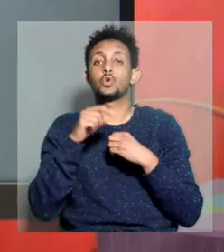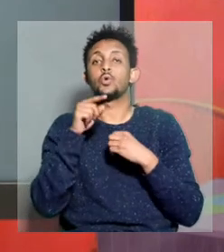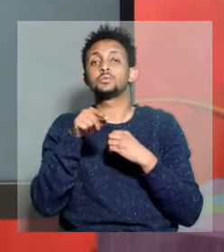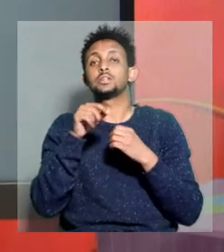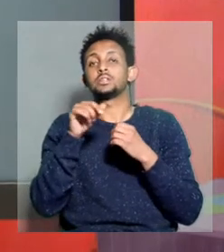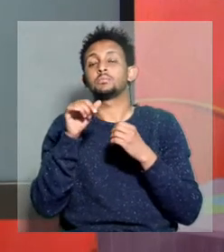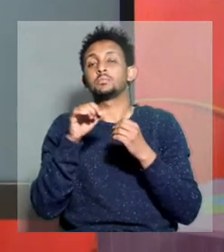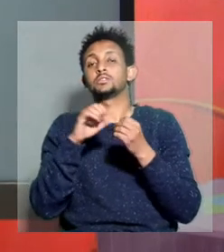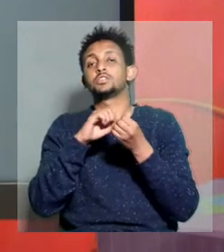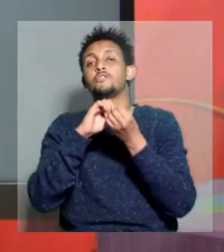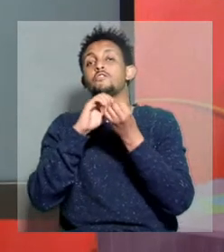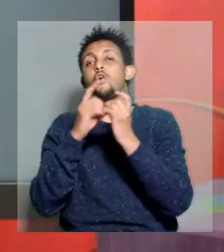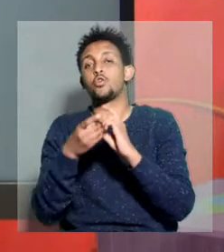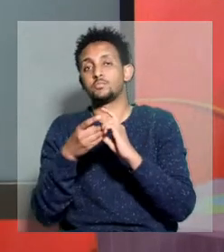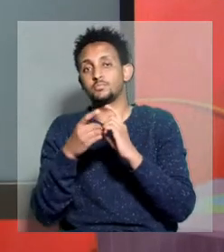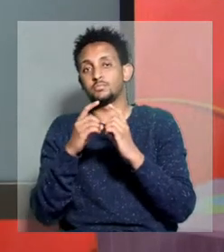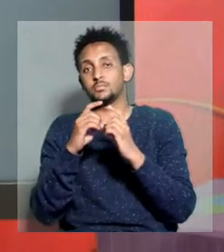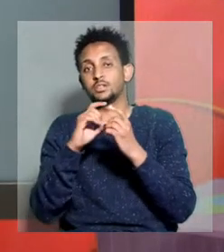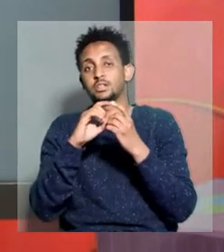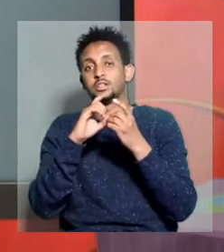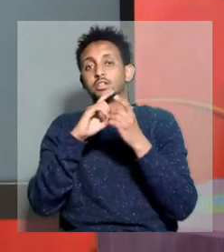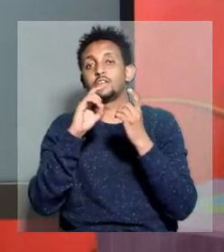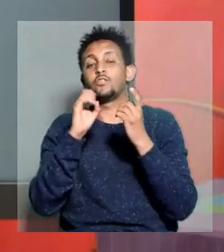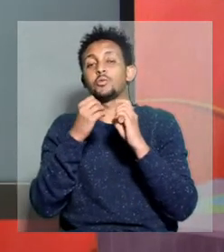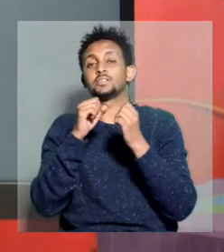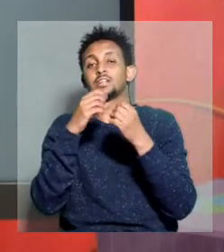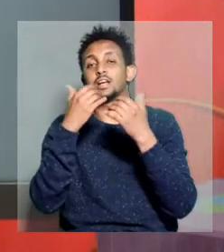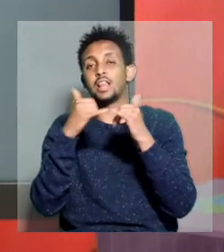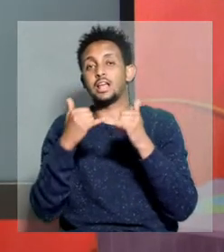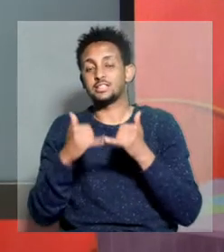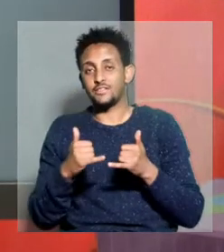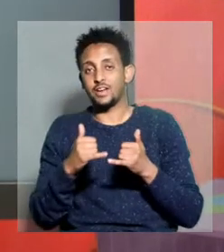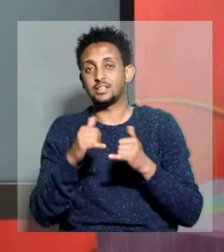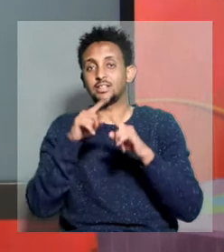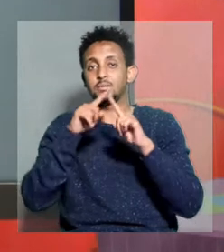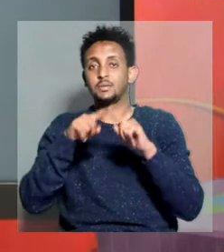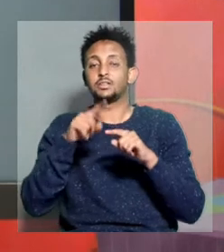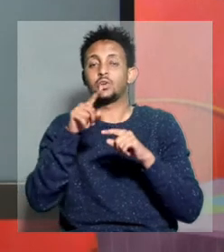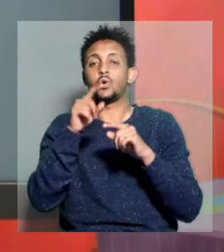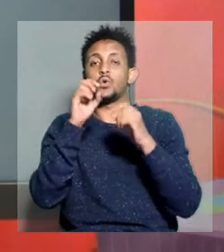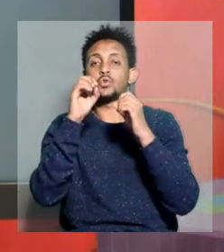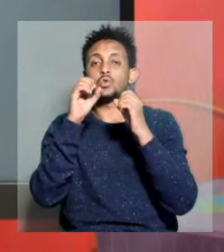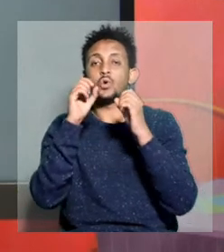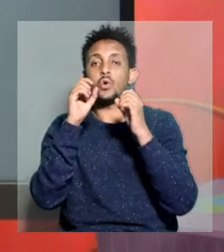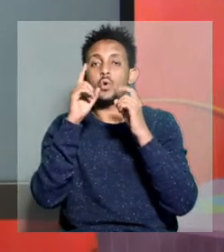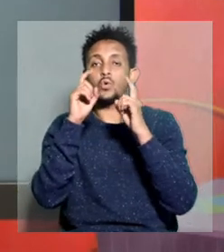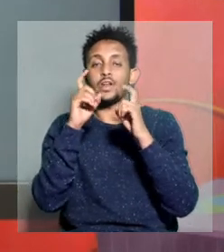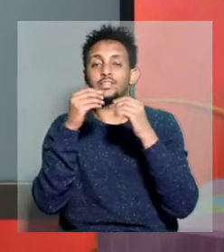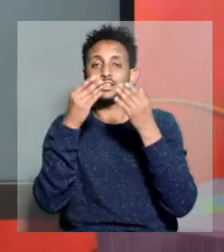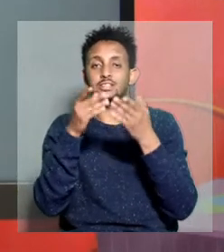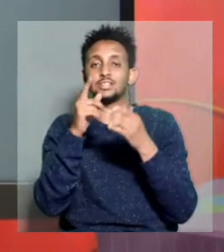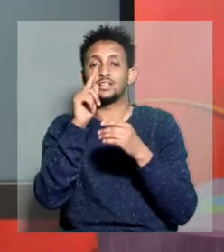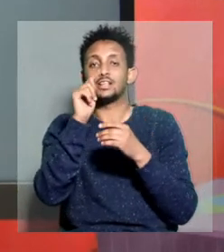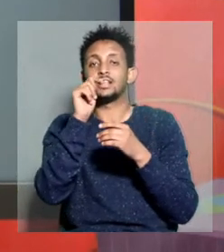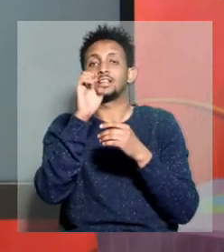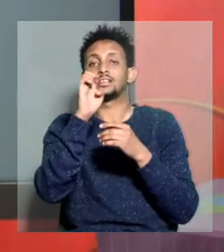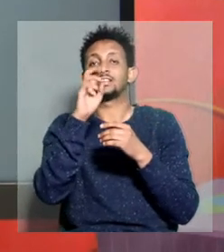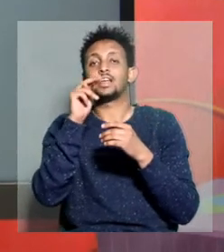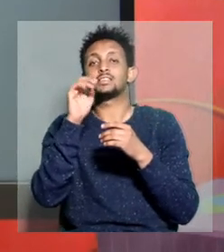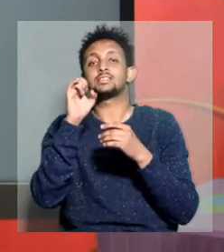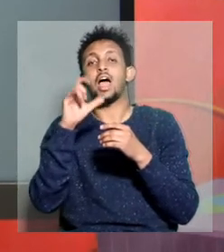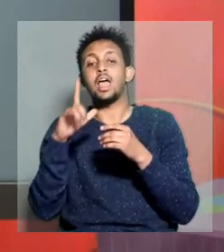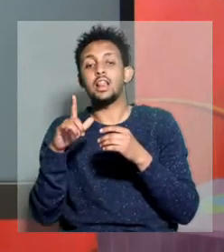may deform. So deformation mainly can be classified depending on the orientation as tensile stress